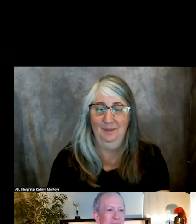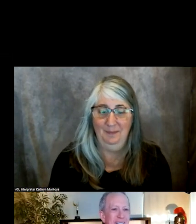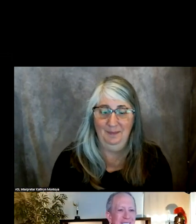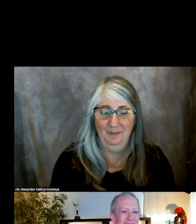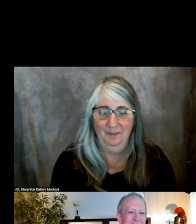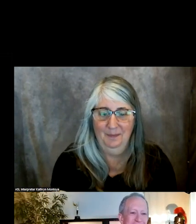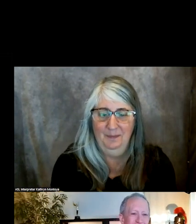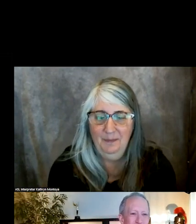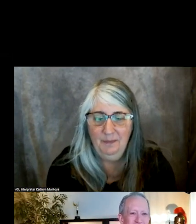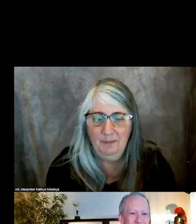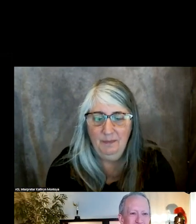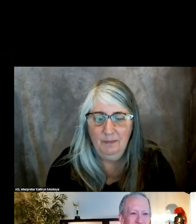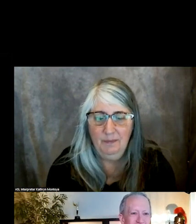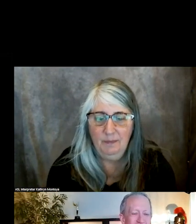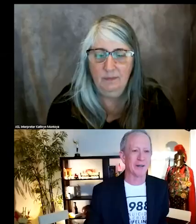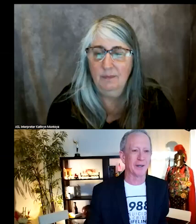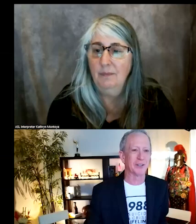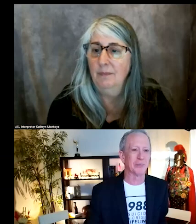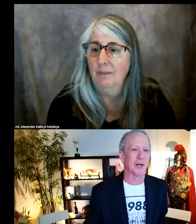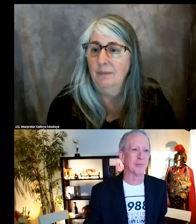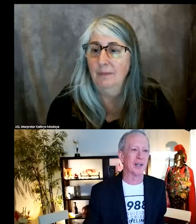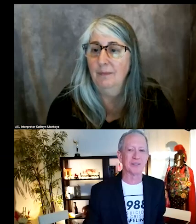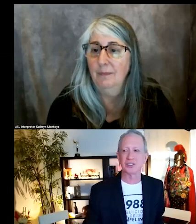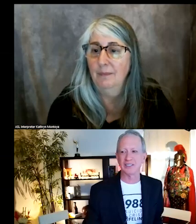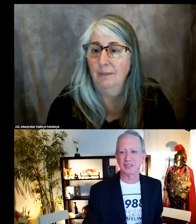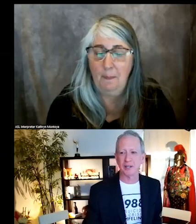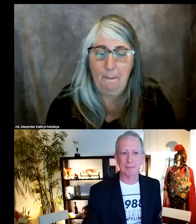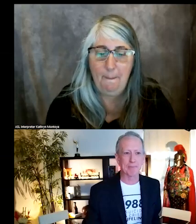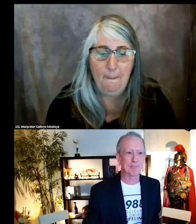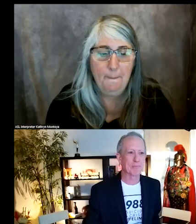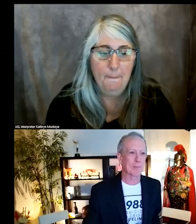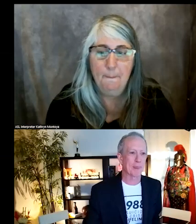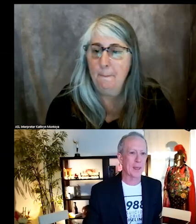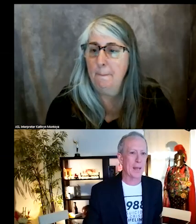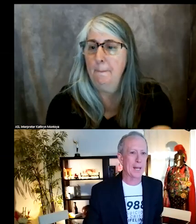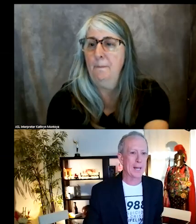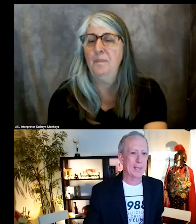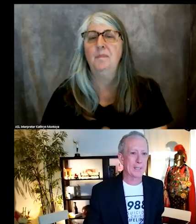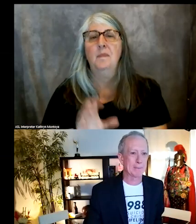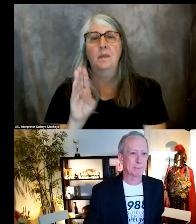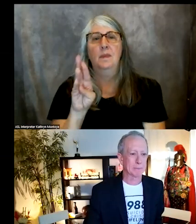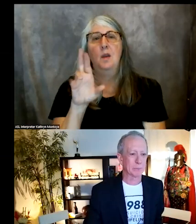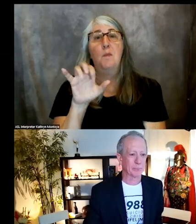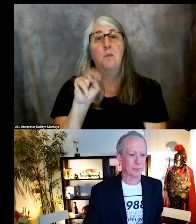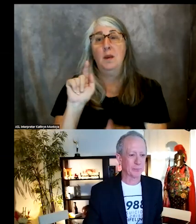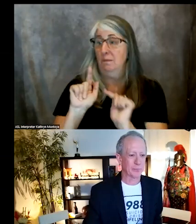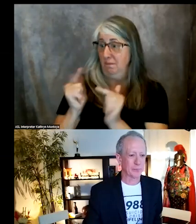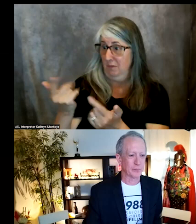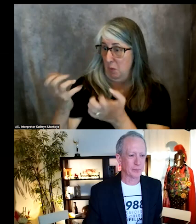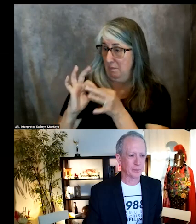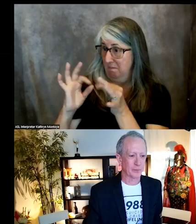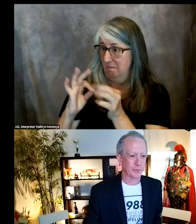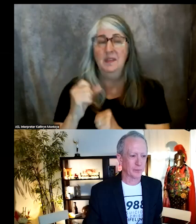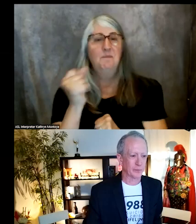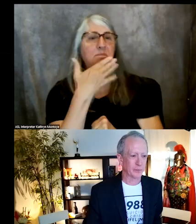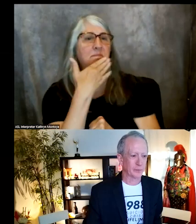about Brian. Let's go to Brandon for the Brian for the states update. Thank you, David. And yeah,